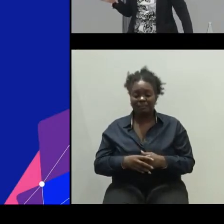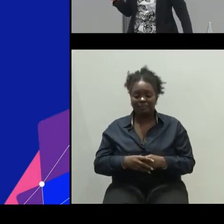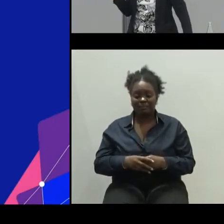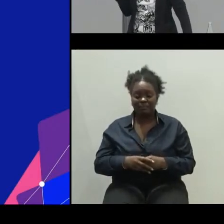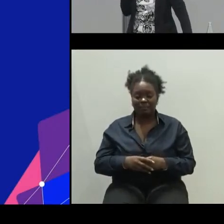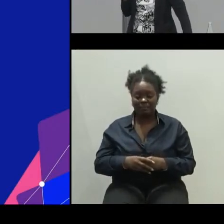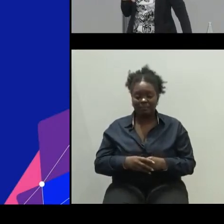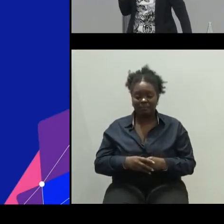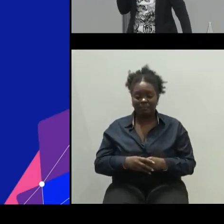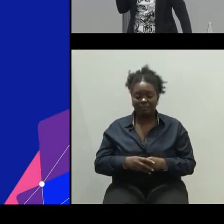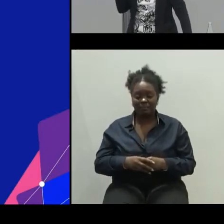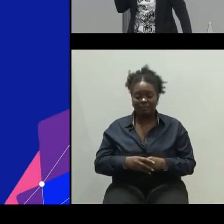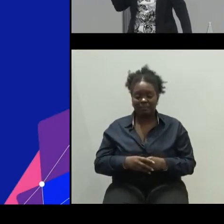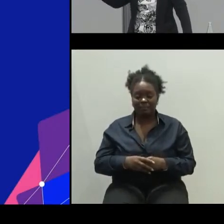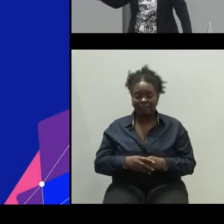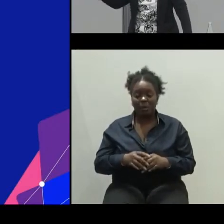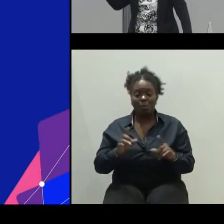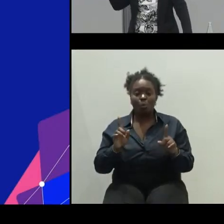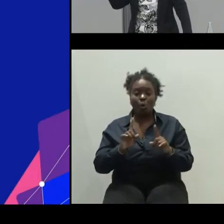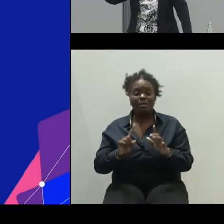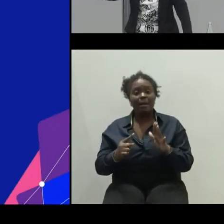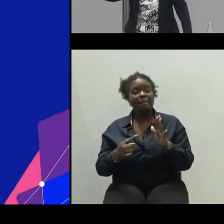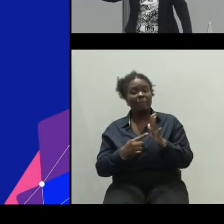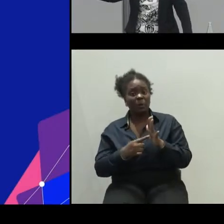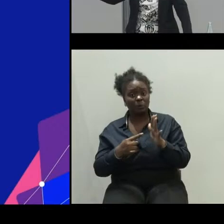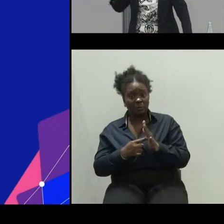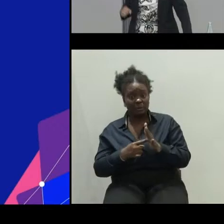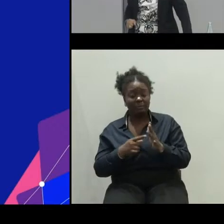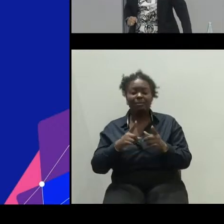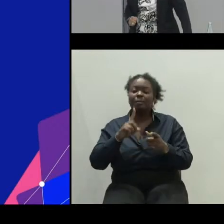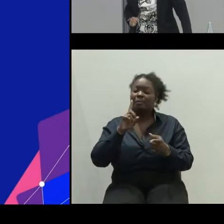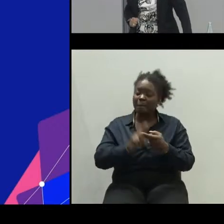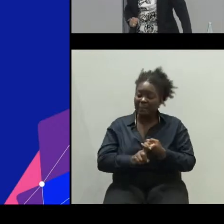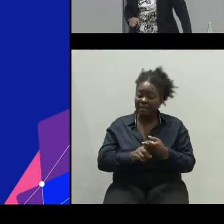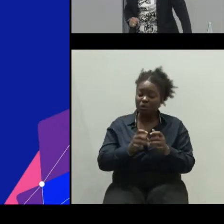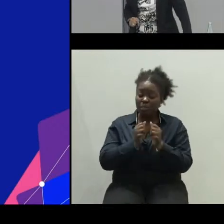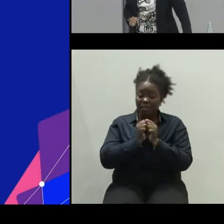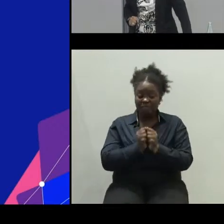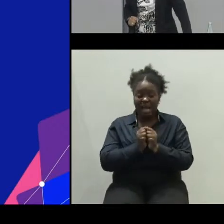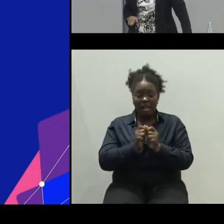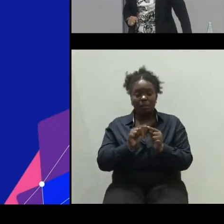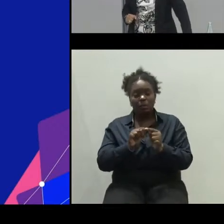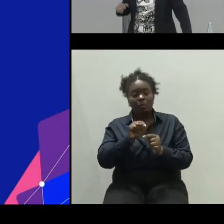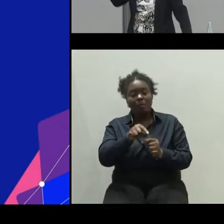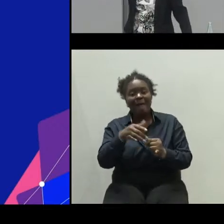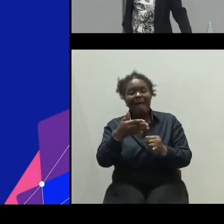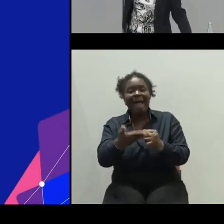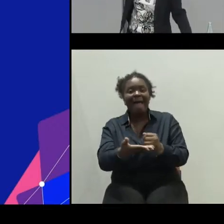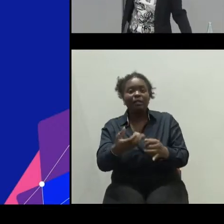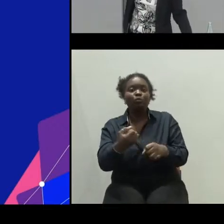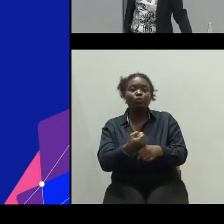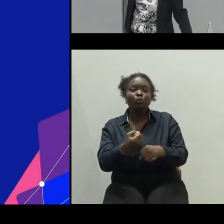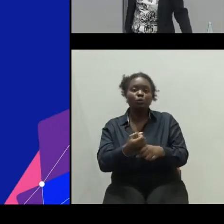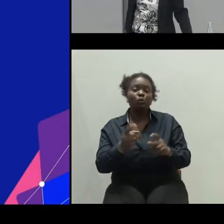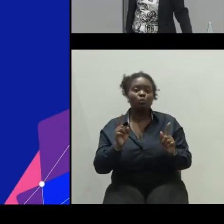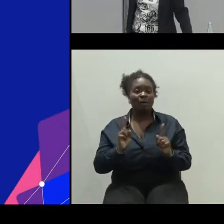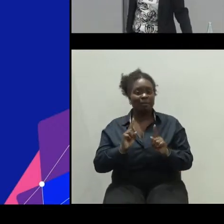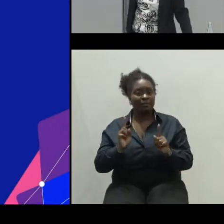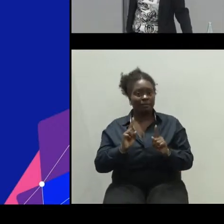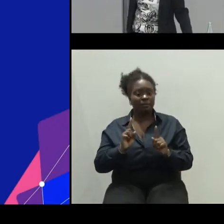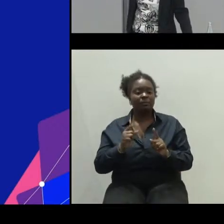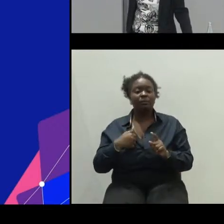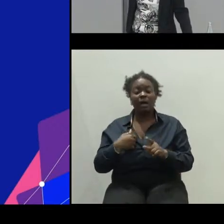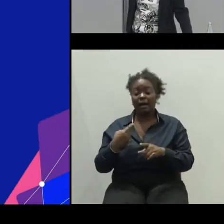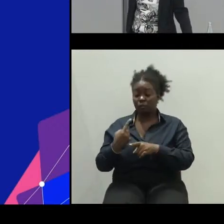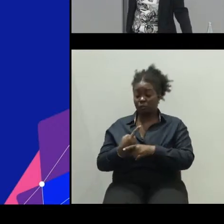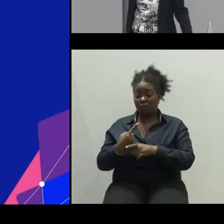matter depends on the value of what it is that you're trying to produce. I talked about biofuels as